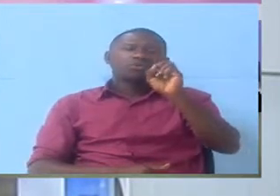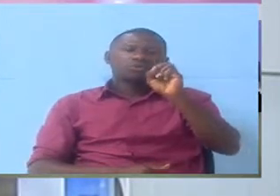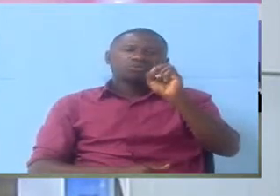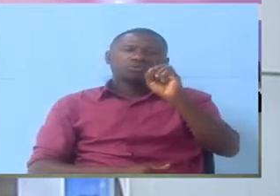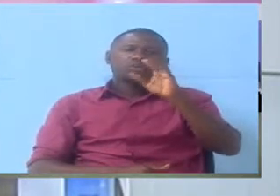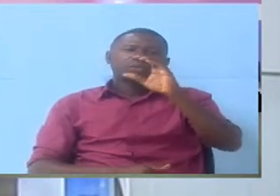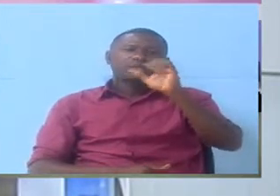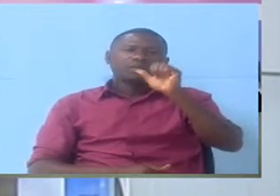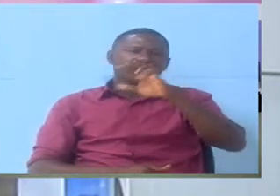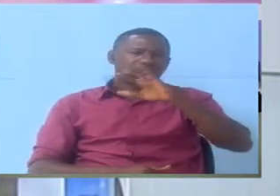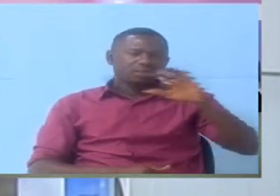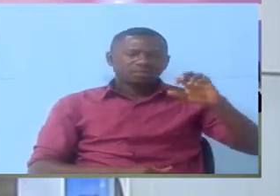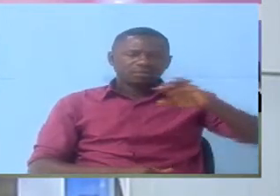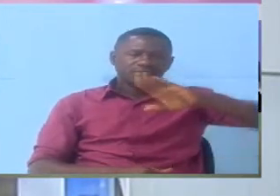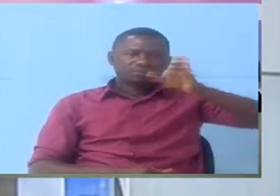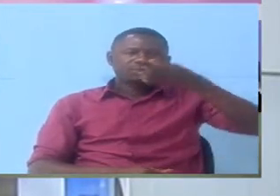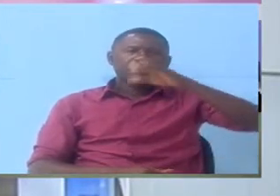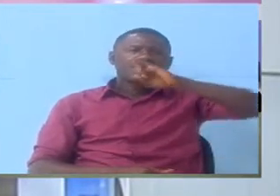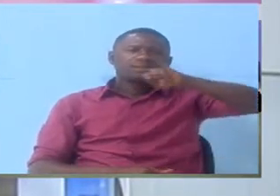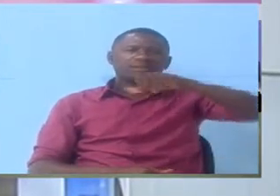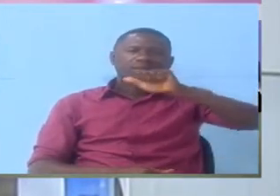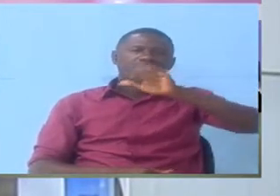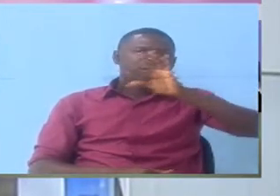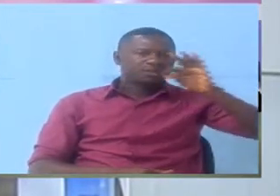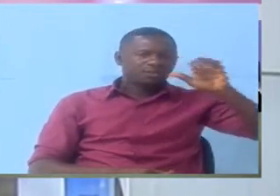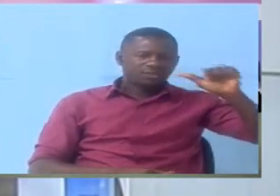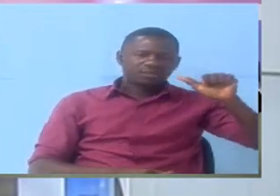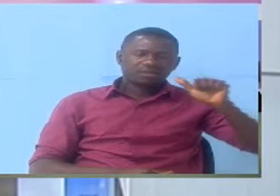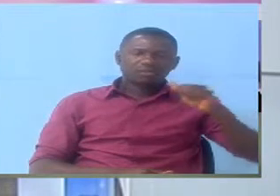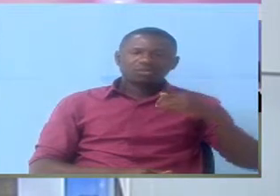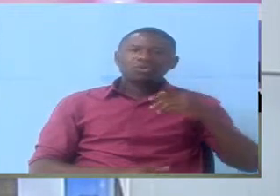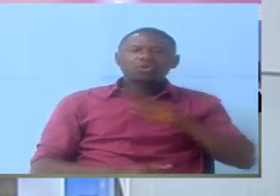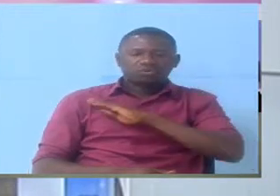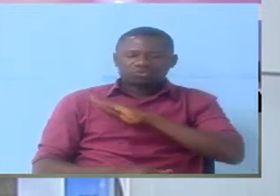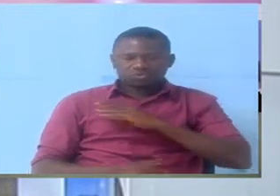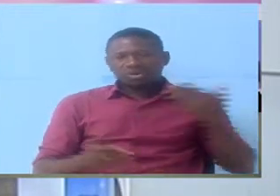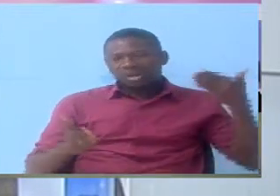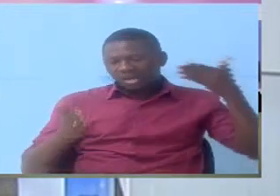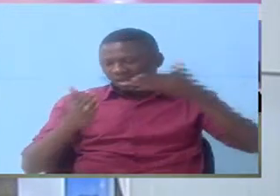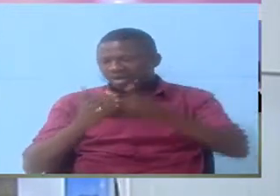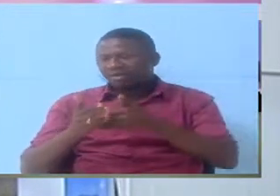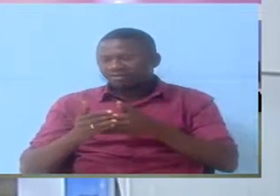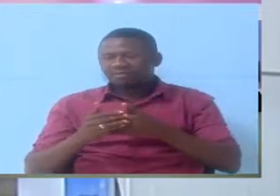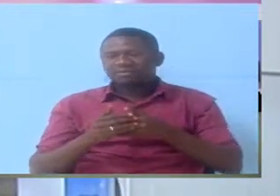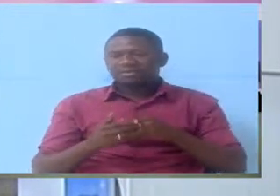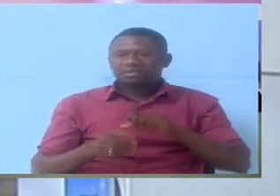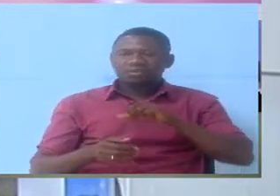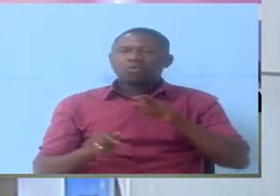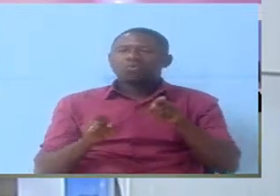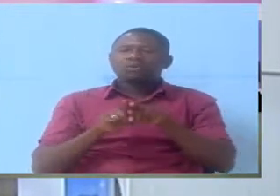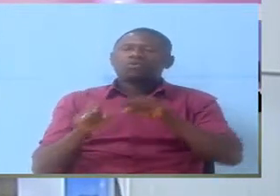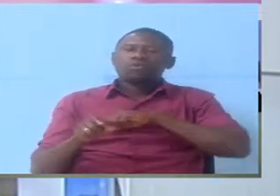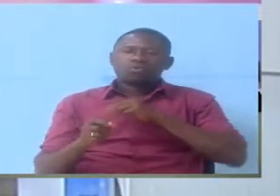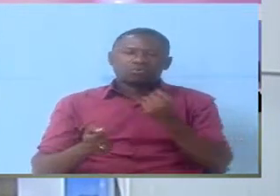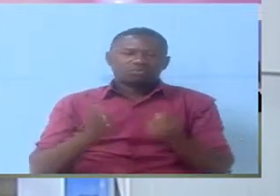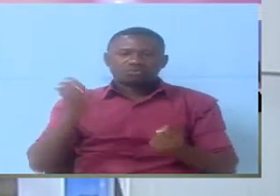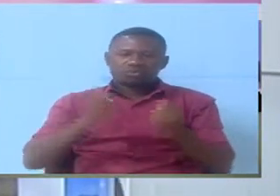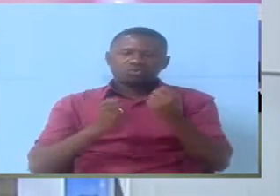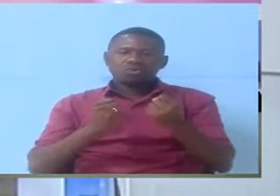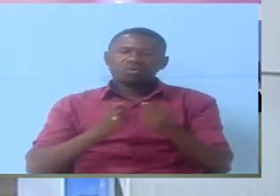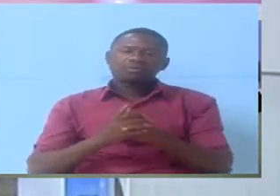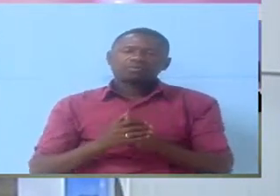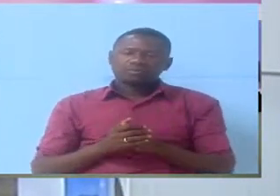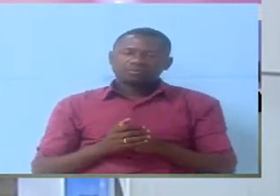also arrived in his official vehicle. Because he knew me very well. So he